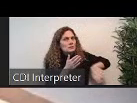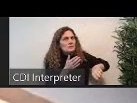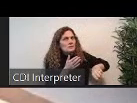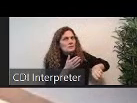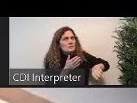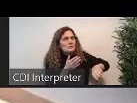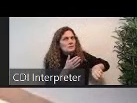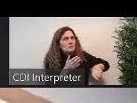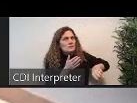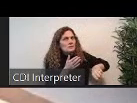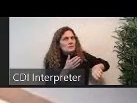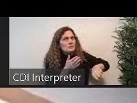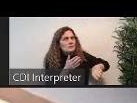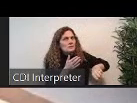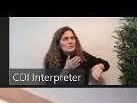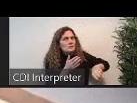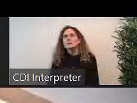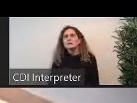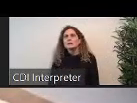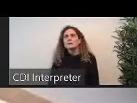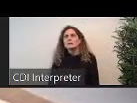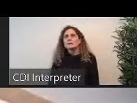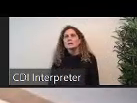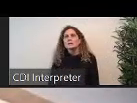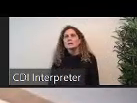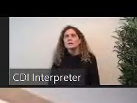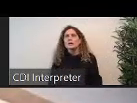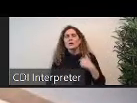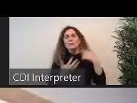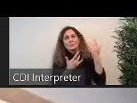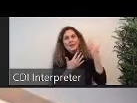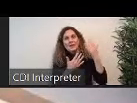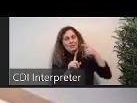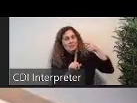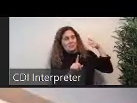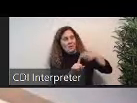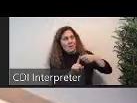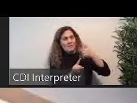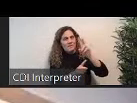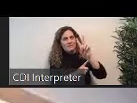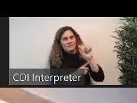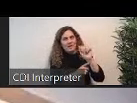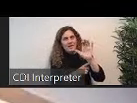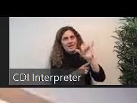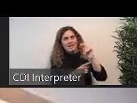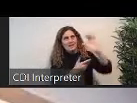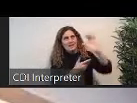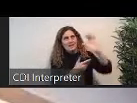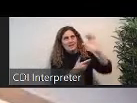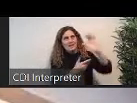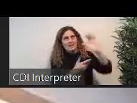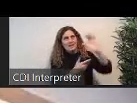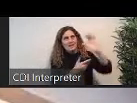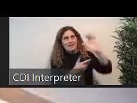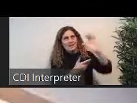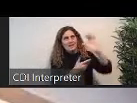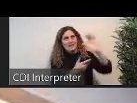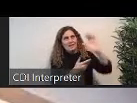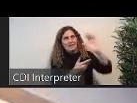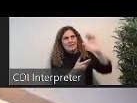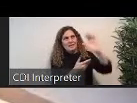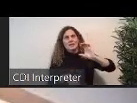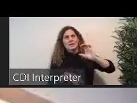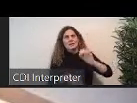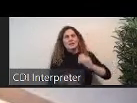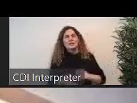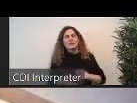waiting for vaccines. So we've been doing a lot of planning and identifying a lot of sites. So I would say in the next 2 to 3 weeks, you will start to